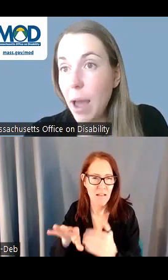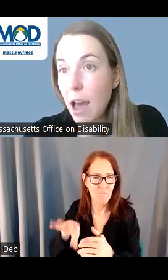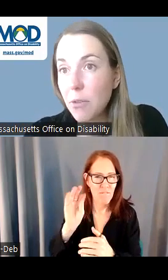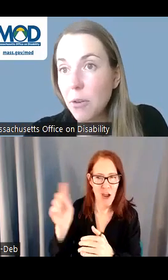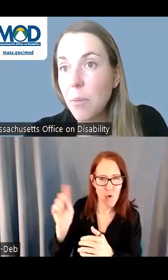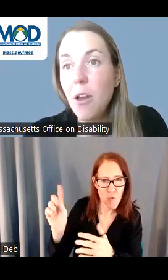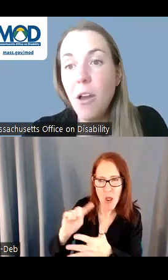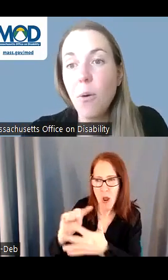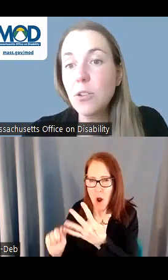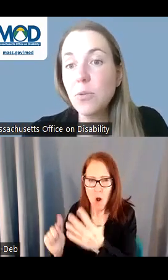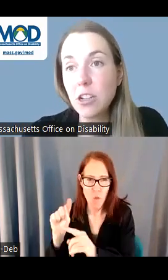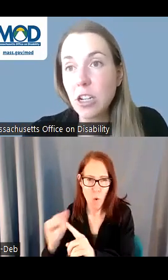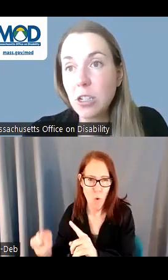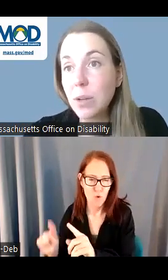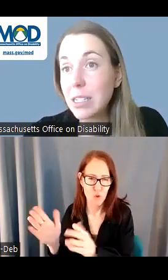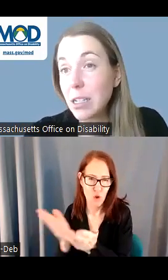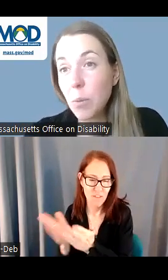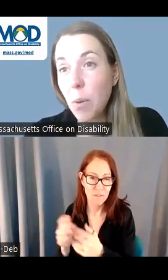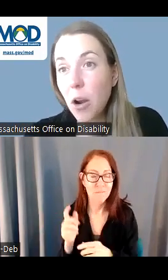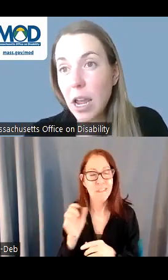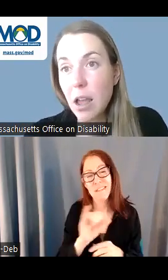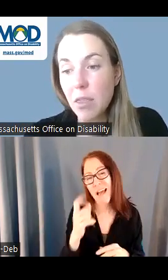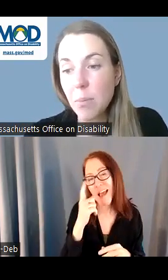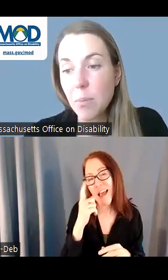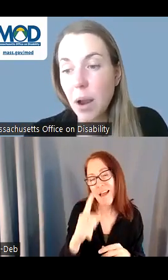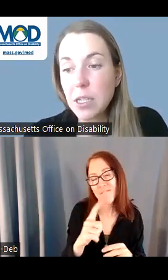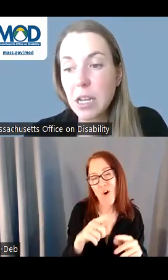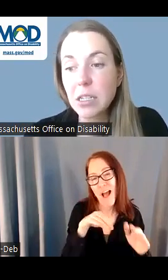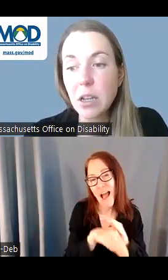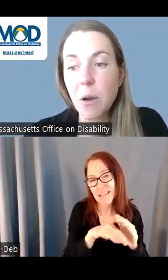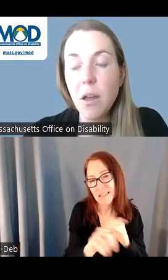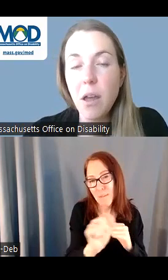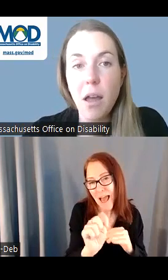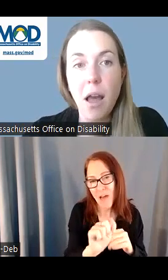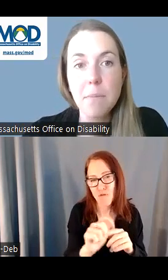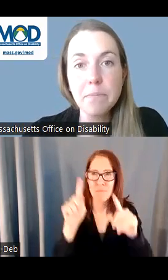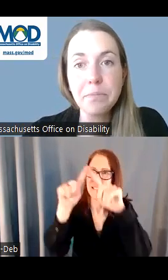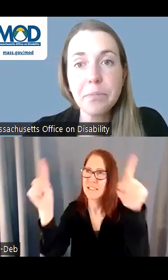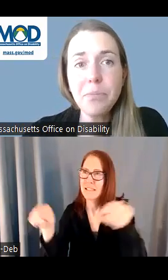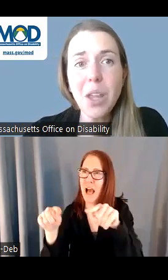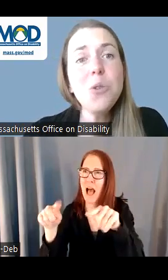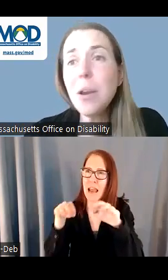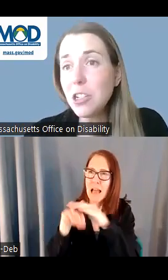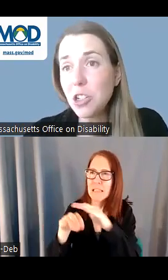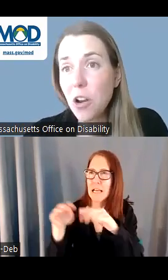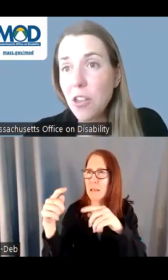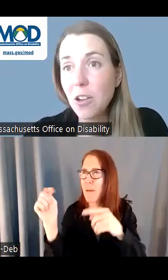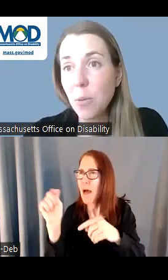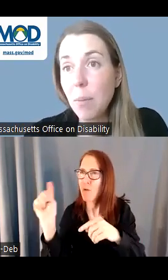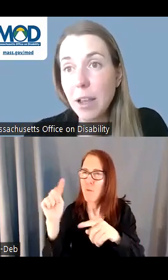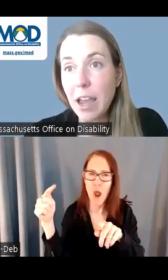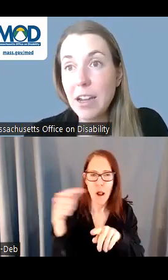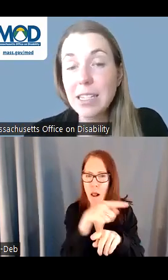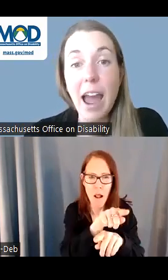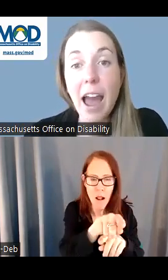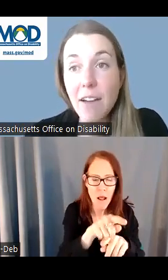accessible bathroom or directions to accessible parking on the premises. So you want to make sure that your